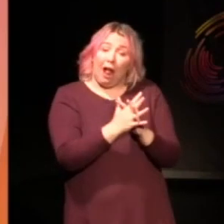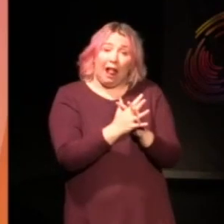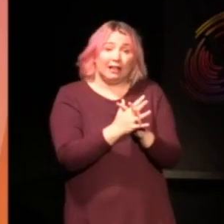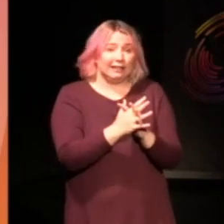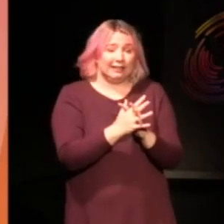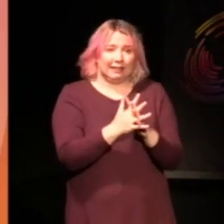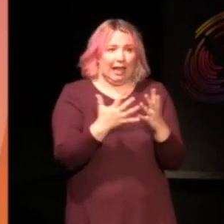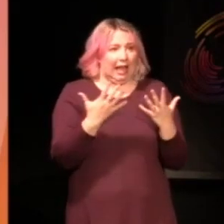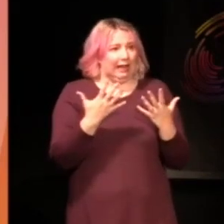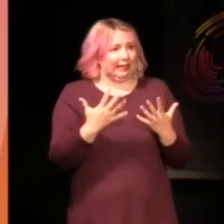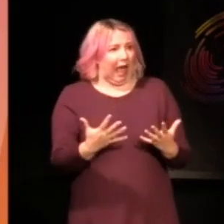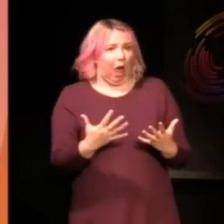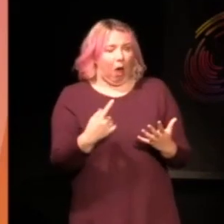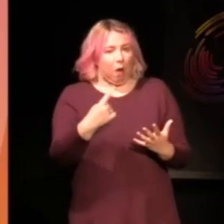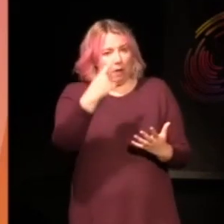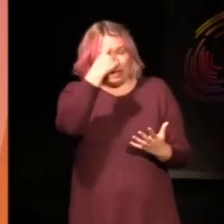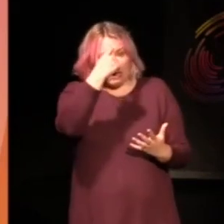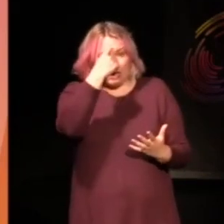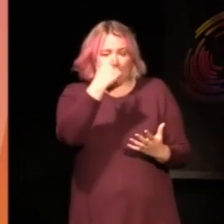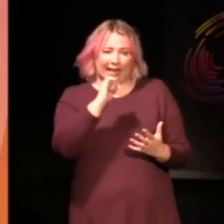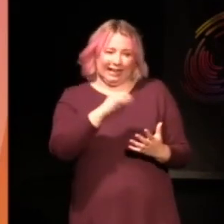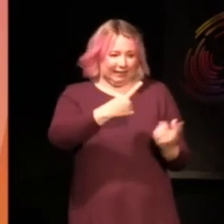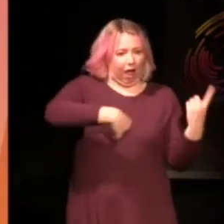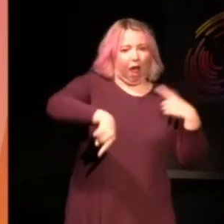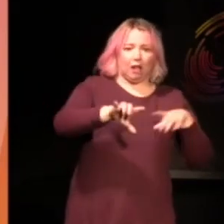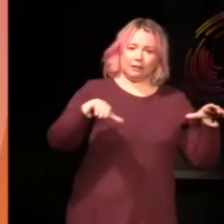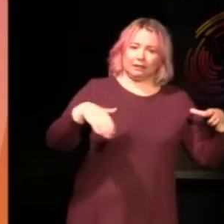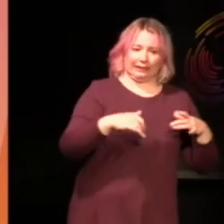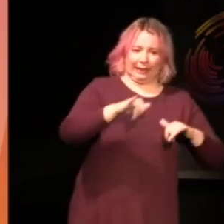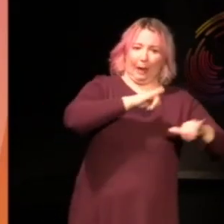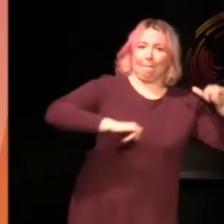in our idea of, he's one of us,